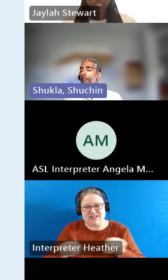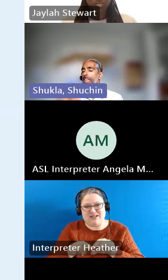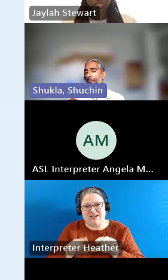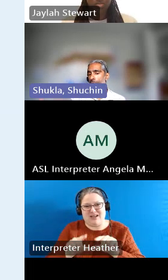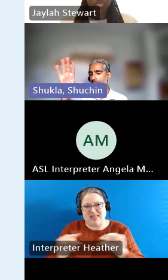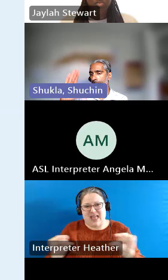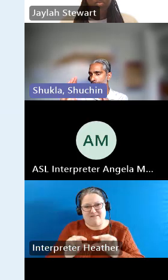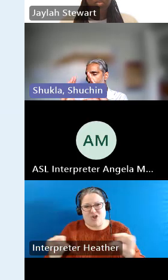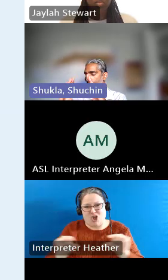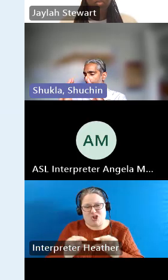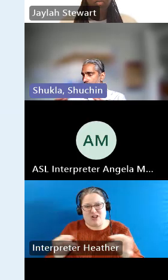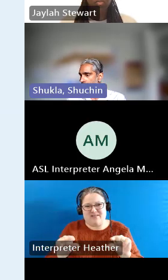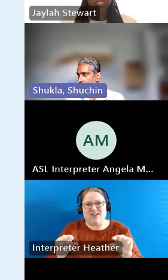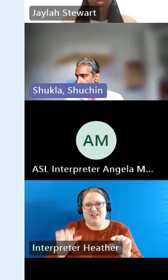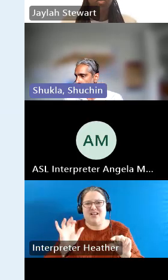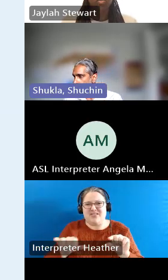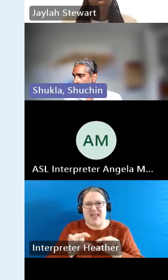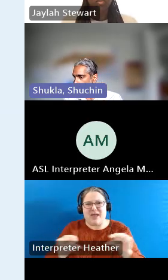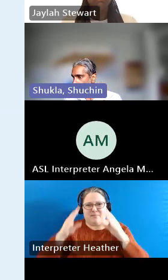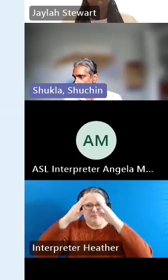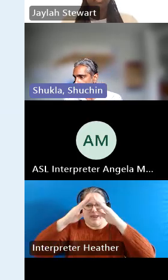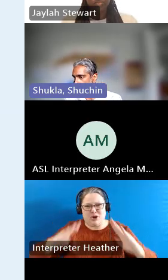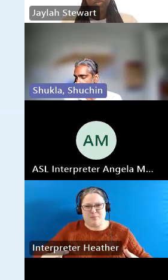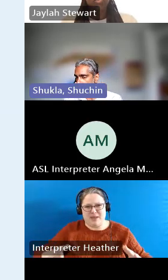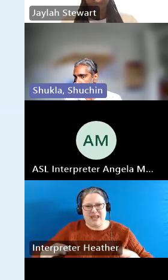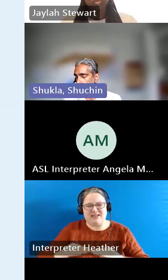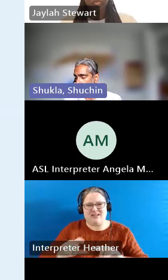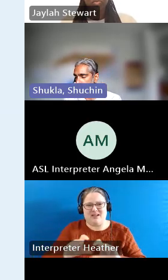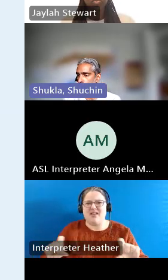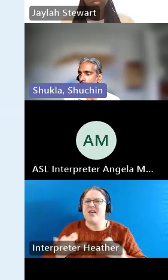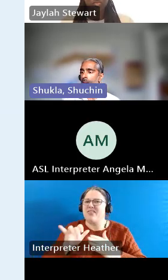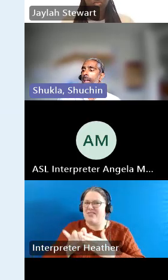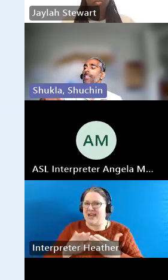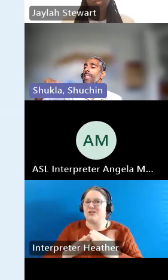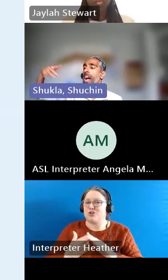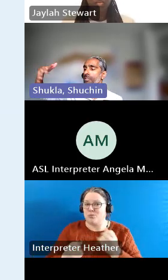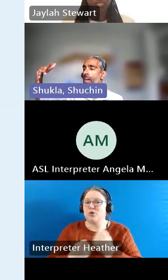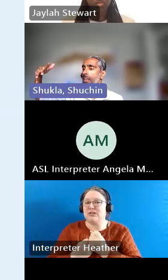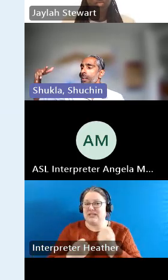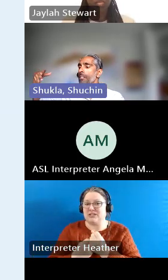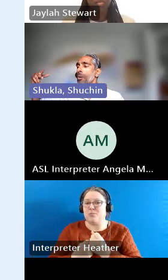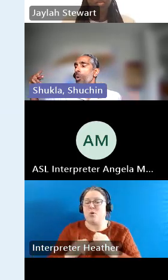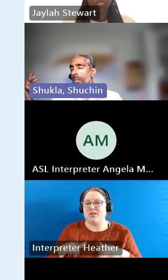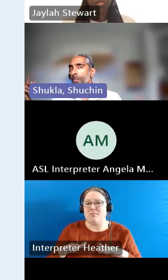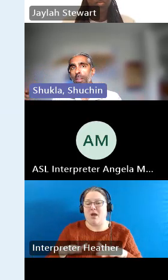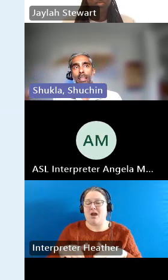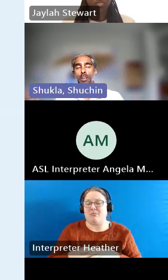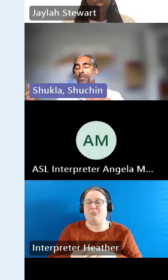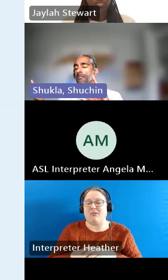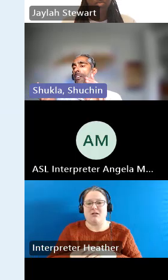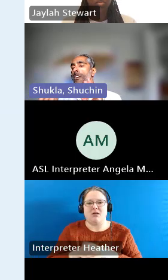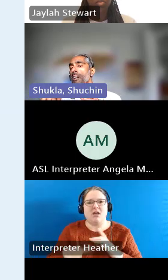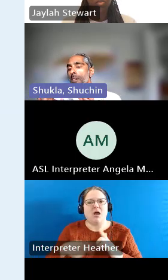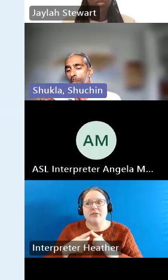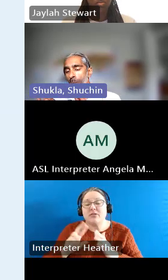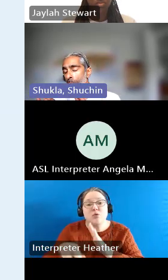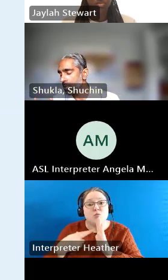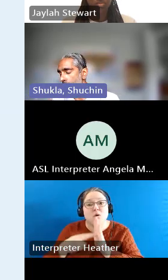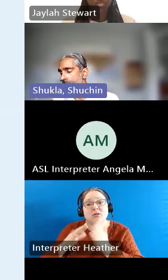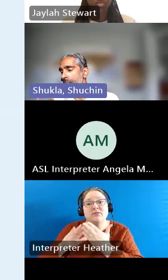showing slides anymore. But that first pyramid I showed, that's where community support comes in through peer support. And then after that, the role of community in terms